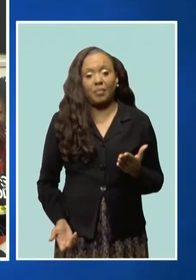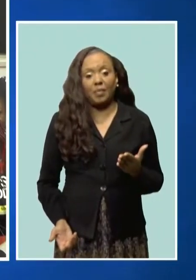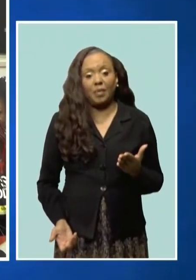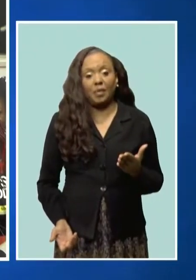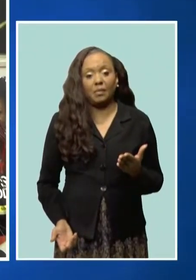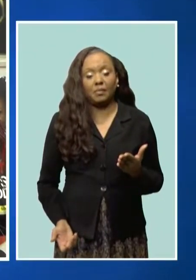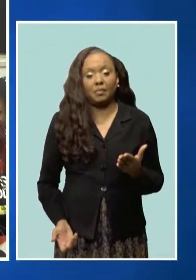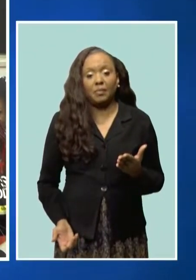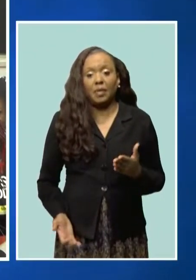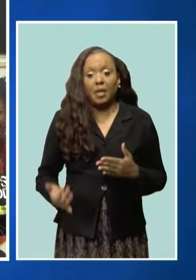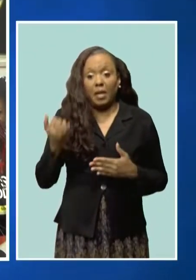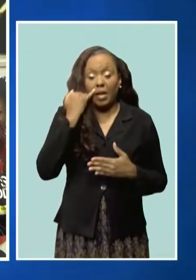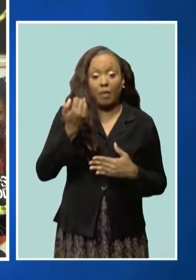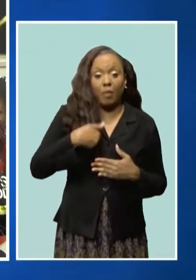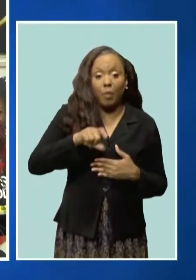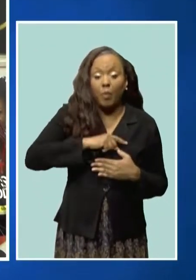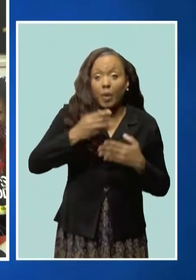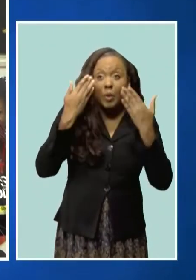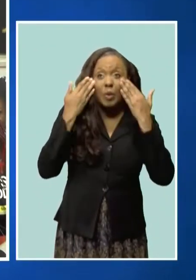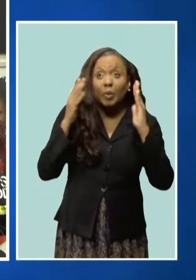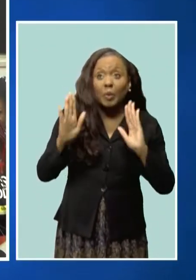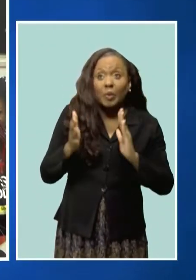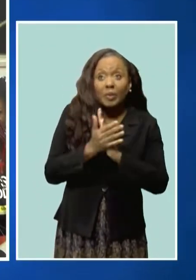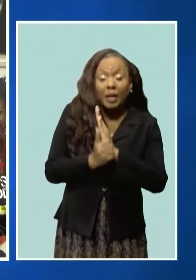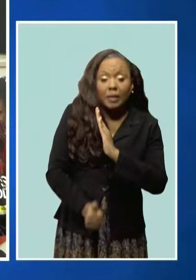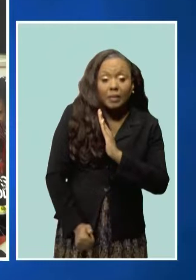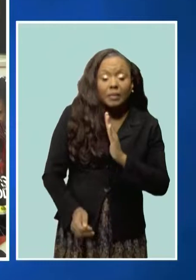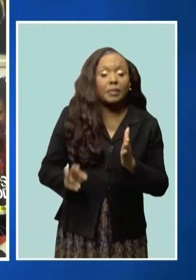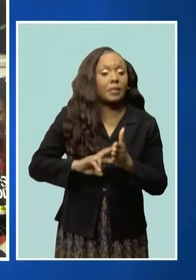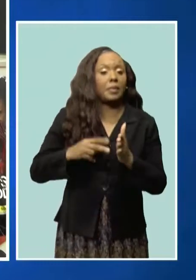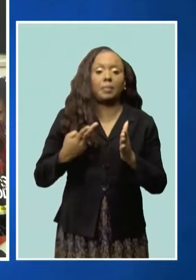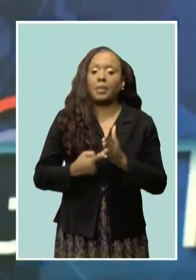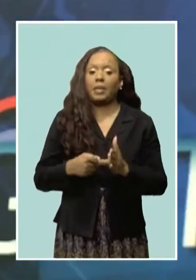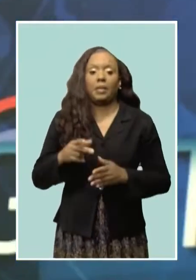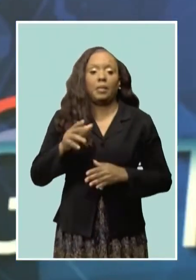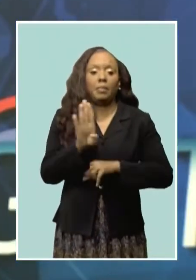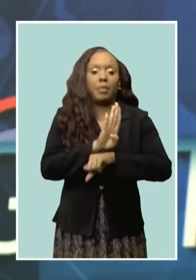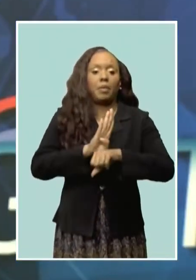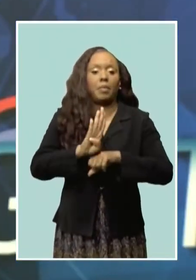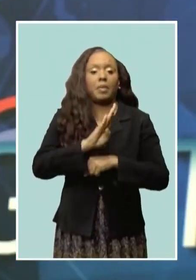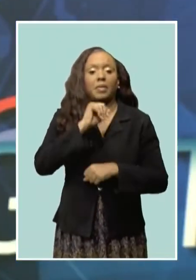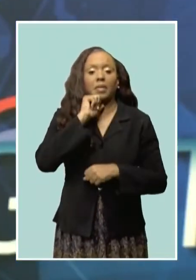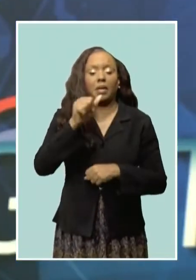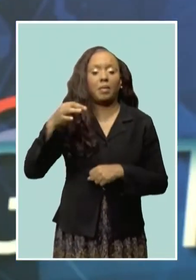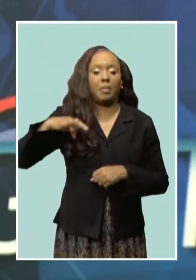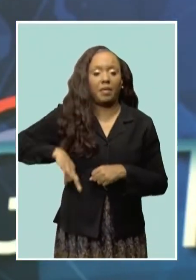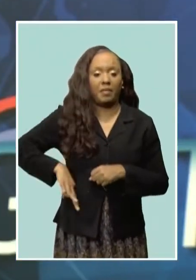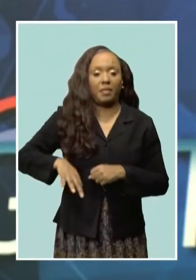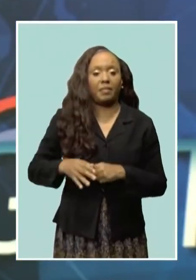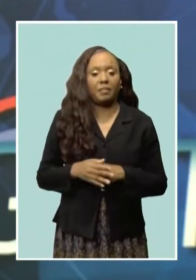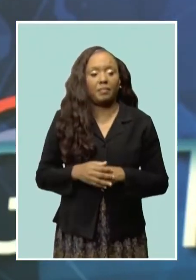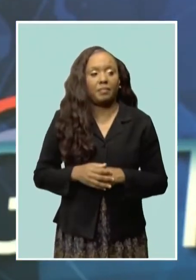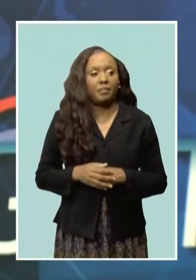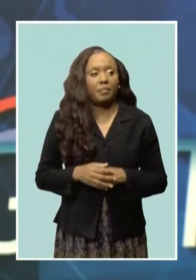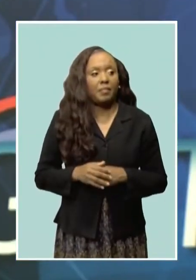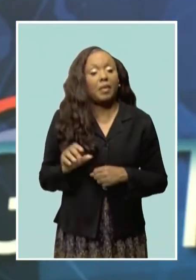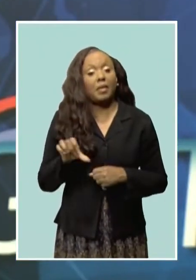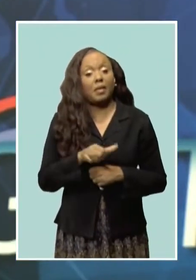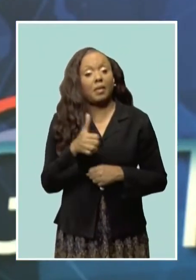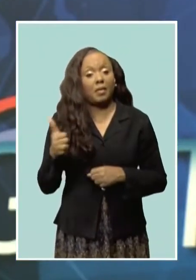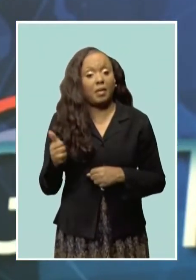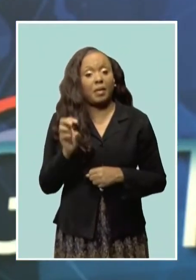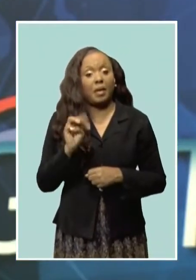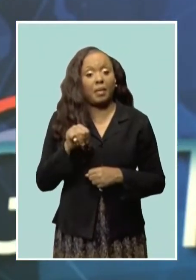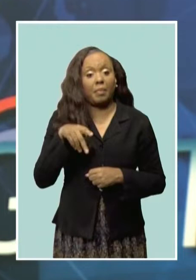benefit fully from the new paths with respect to social investment. Addressing that meeting, Member of Parliament for the